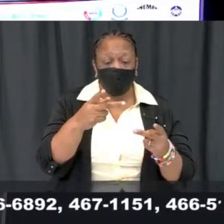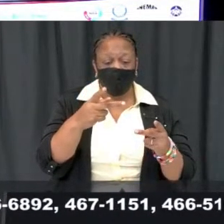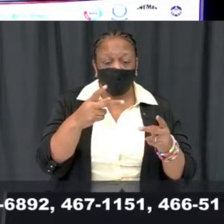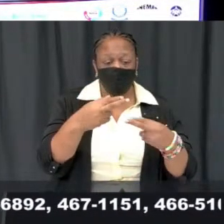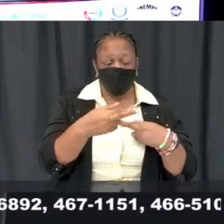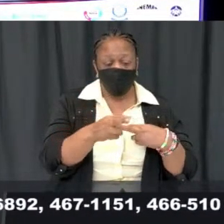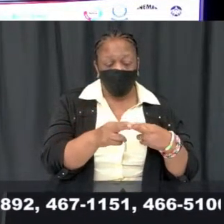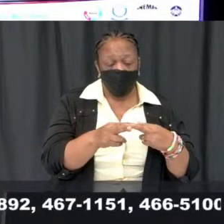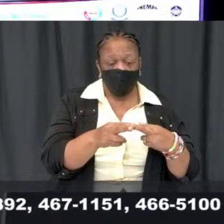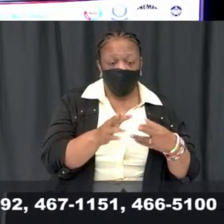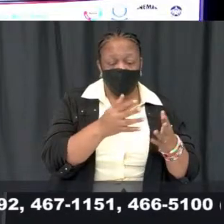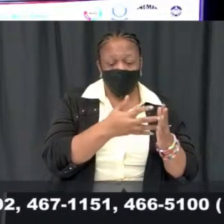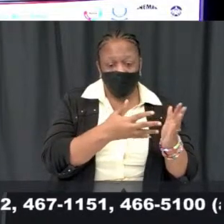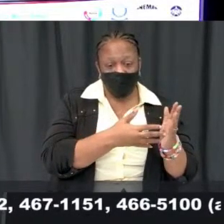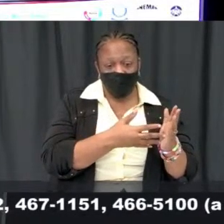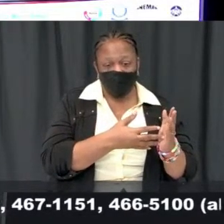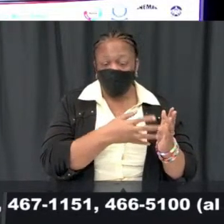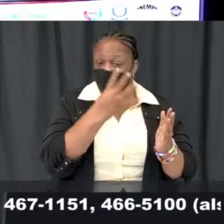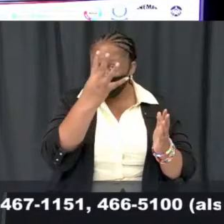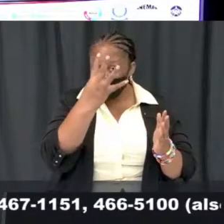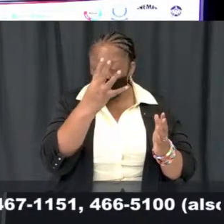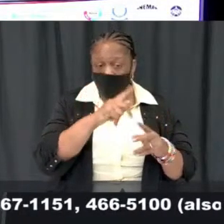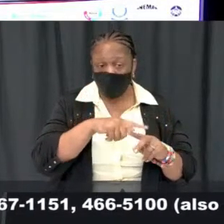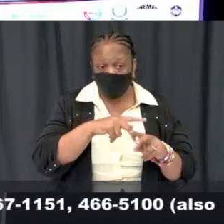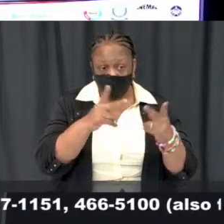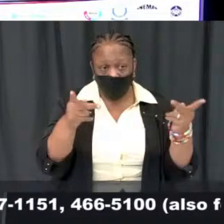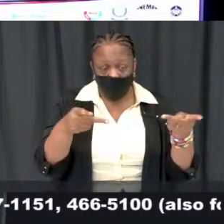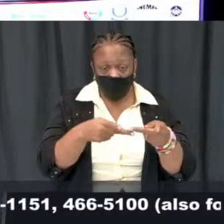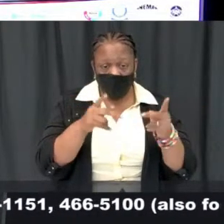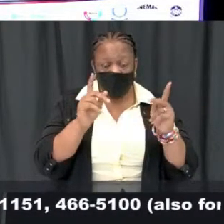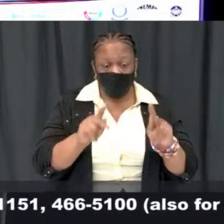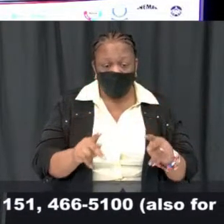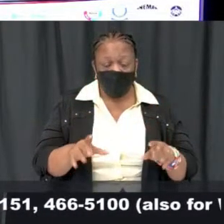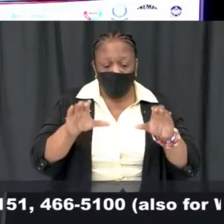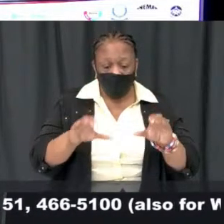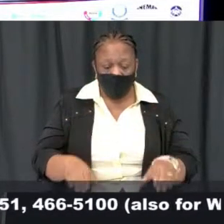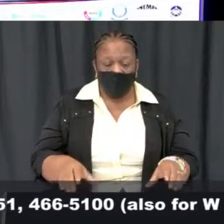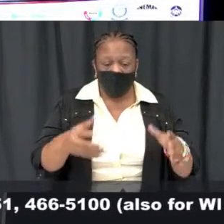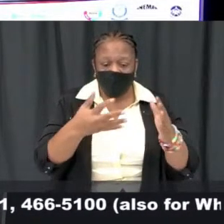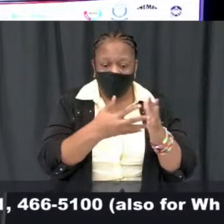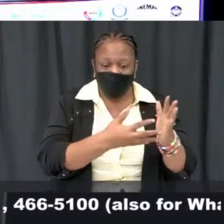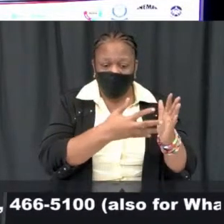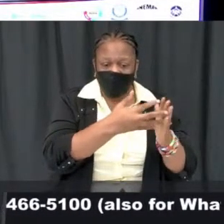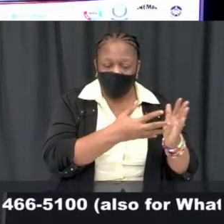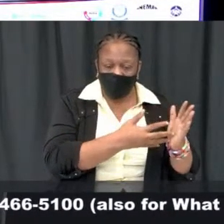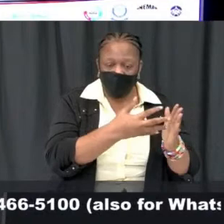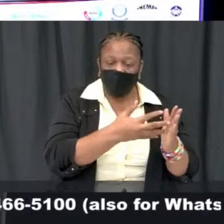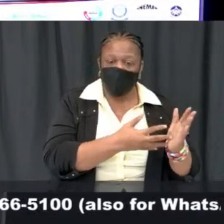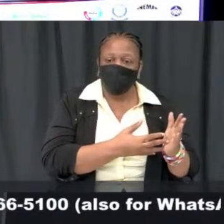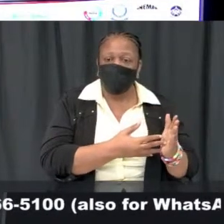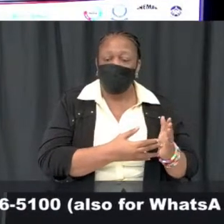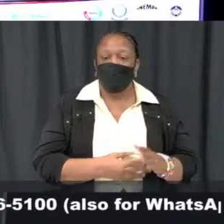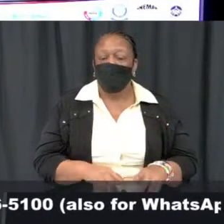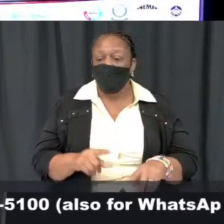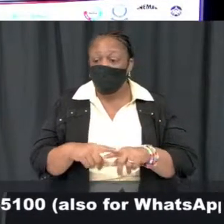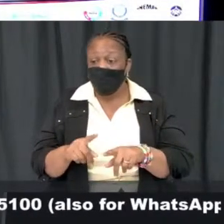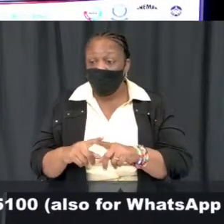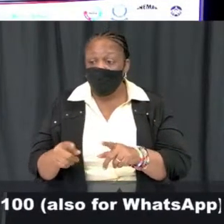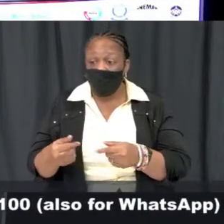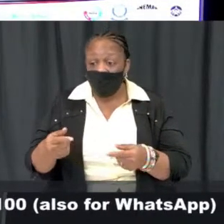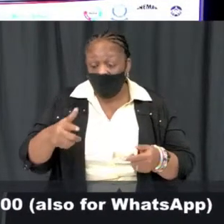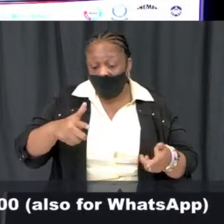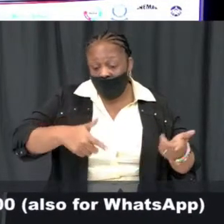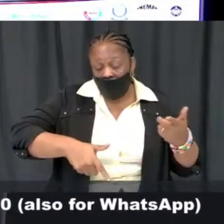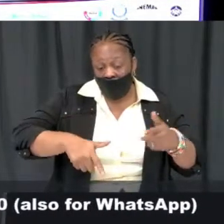emergency room and the drive-through unit. We have a number of labs processing tests. And so,